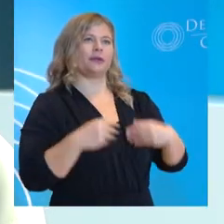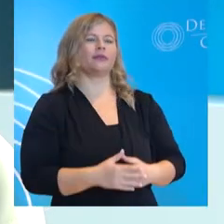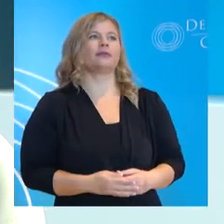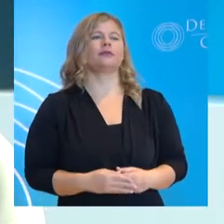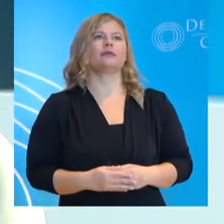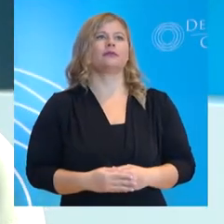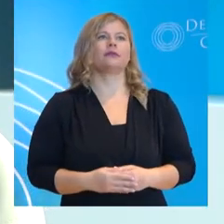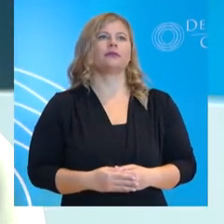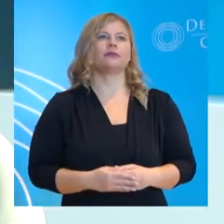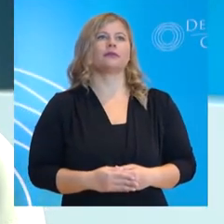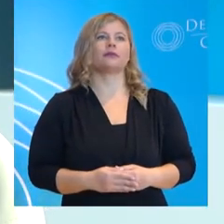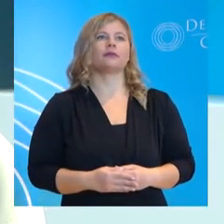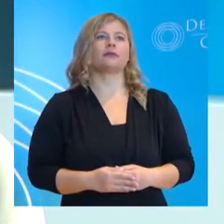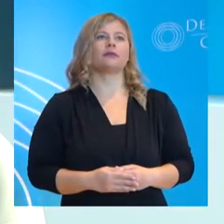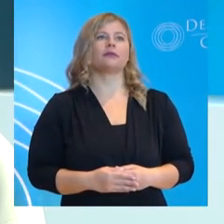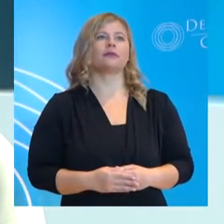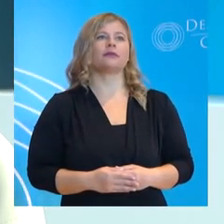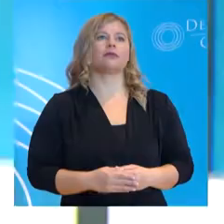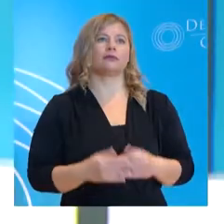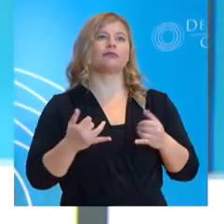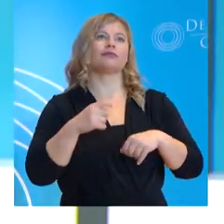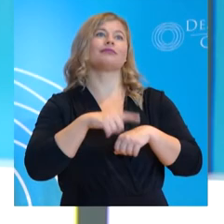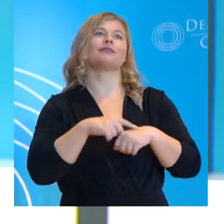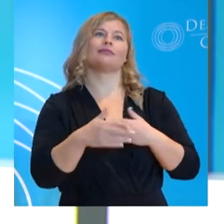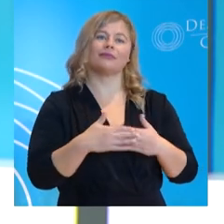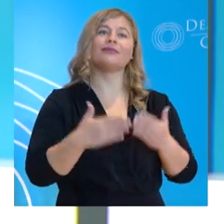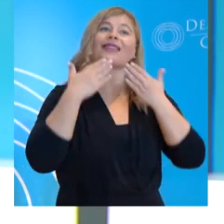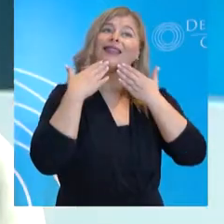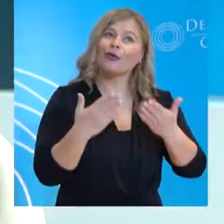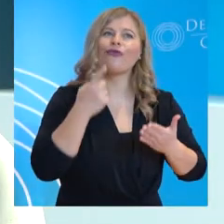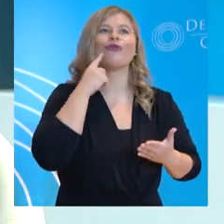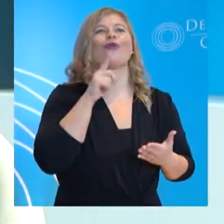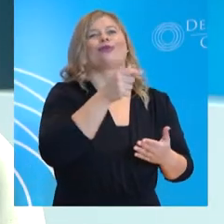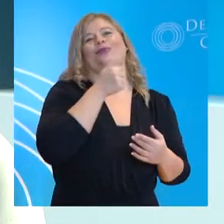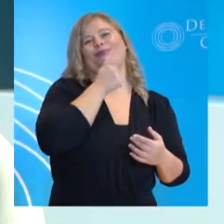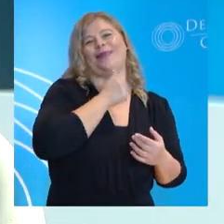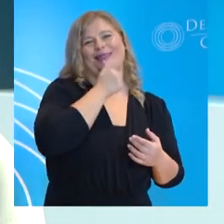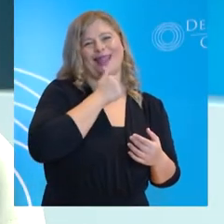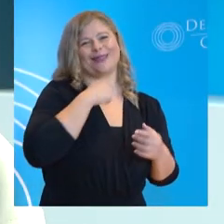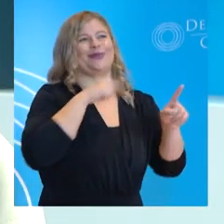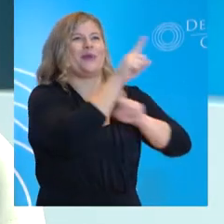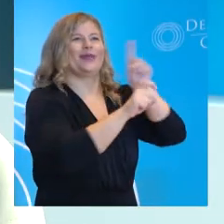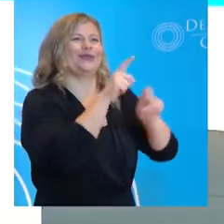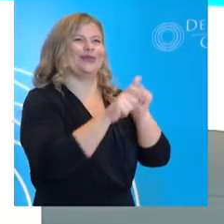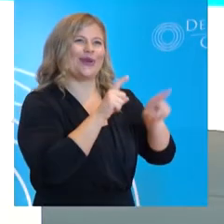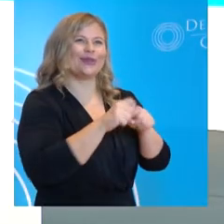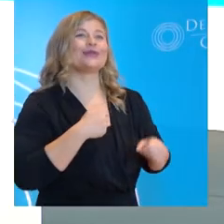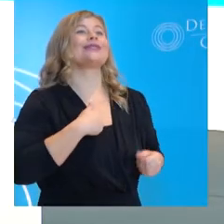want to thank you for being patient with my interruptions, for